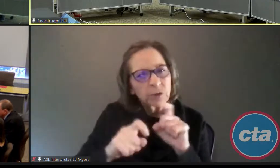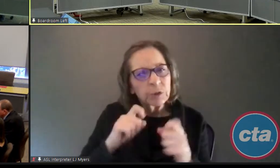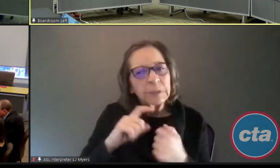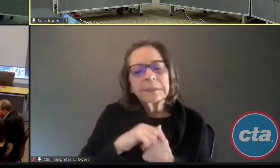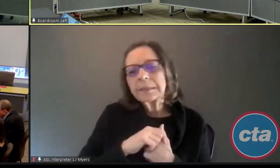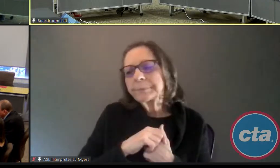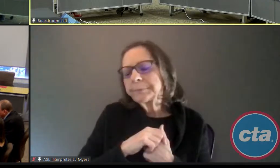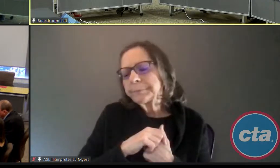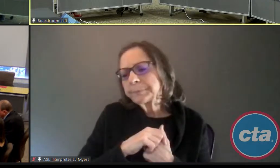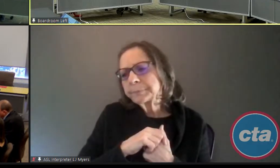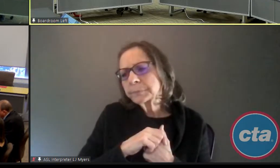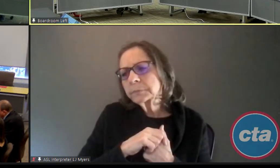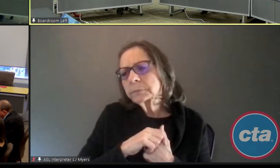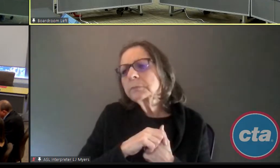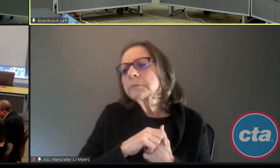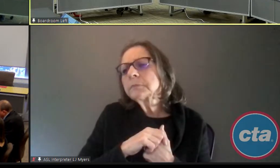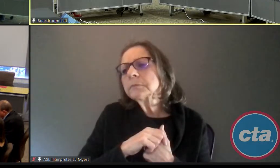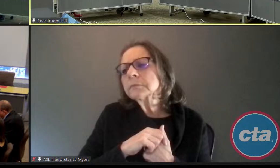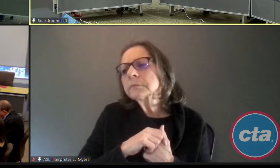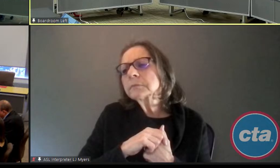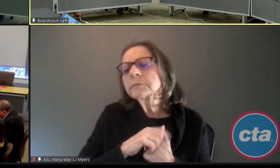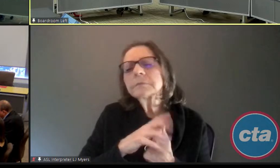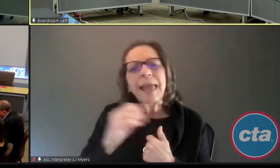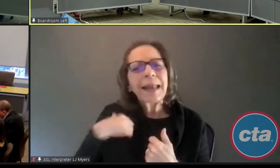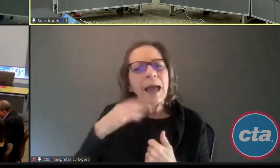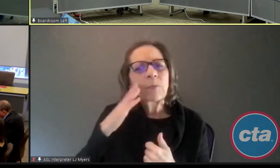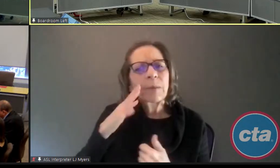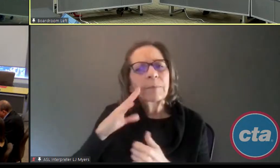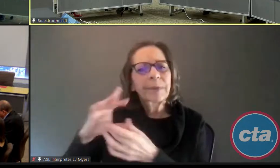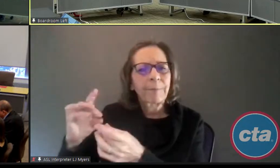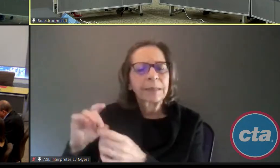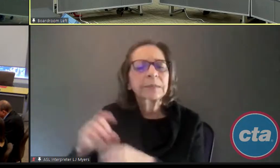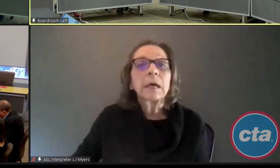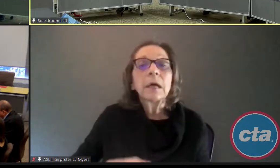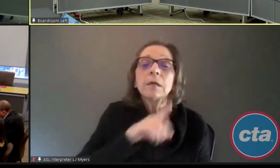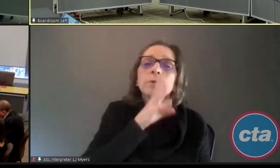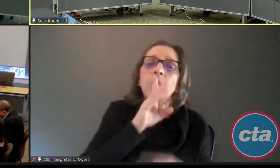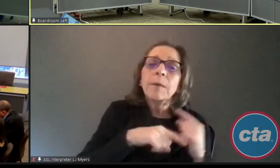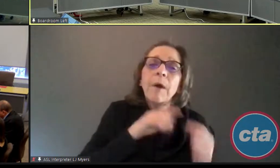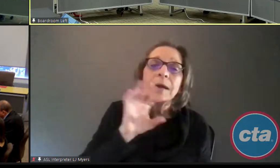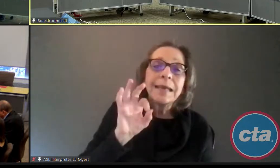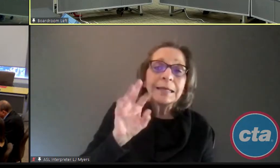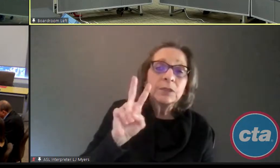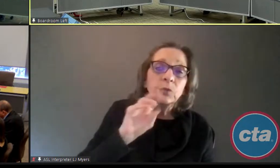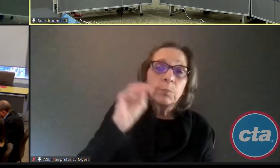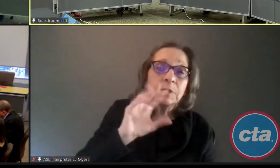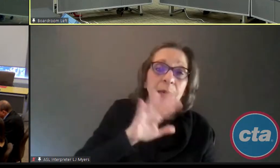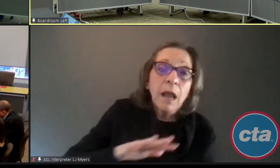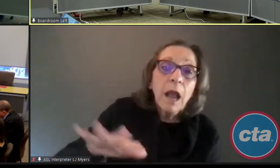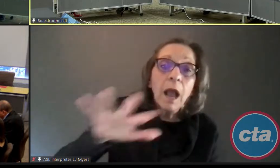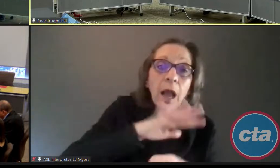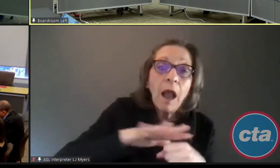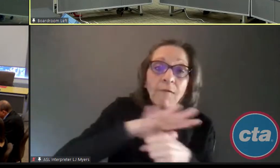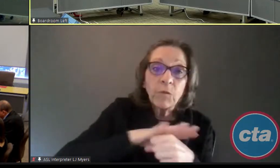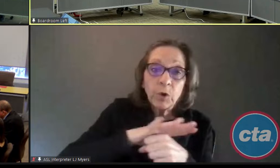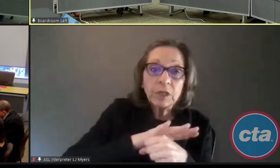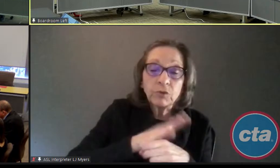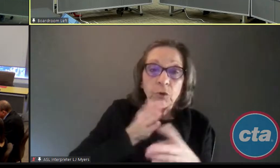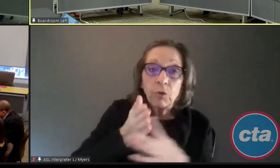and I guess maybe a point. When they talked about the 92% coverage serviced by